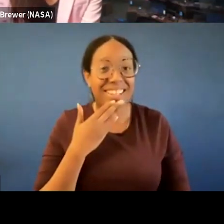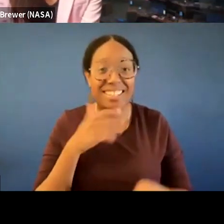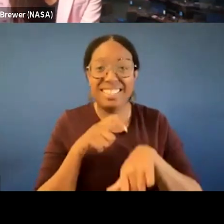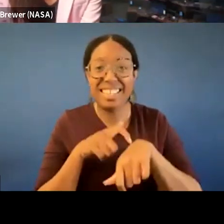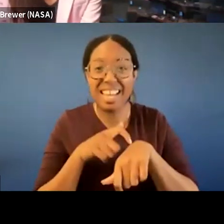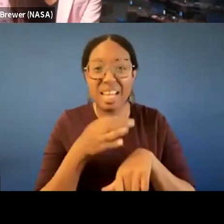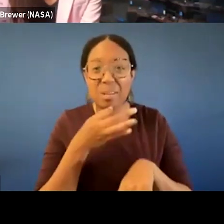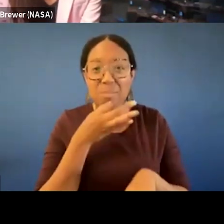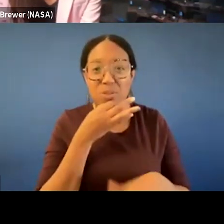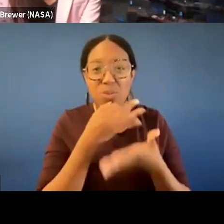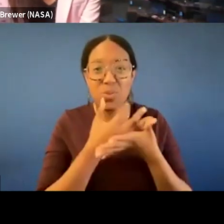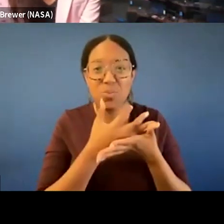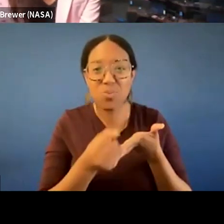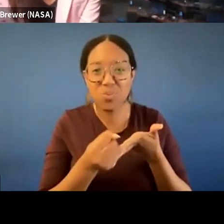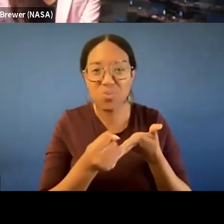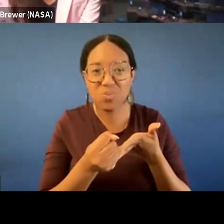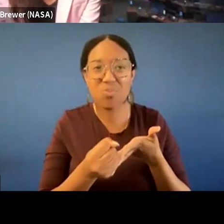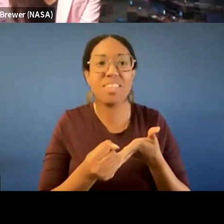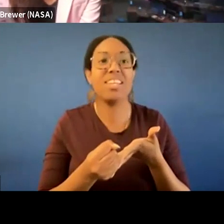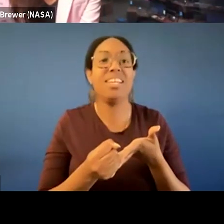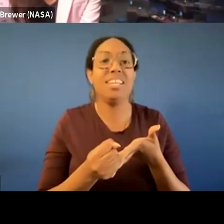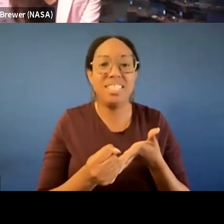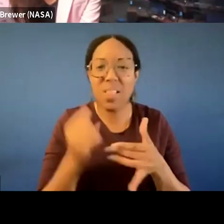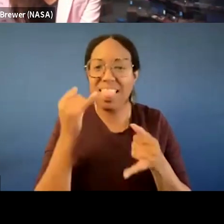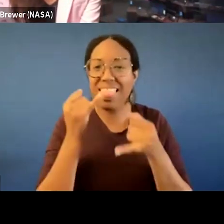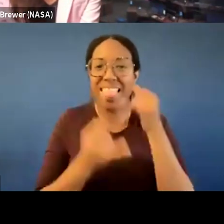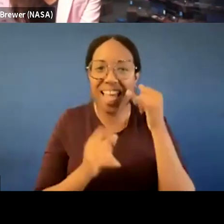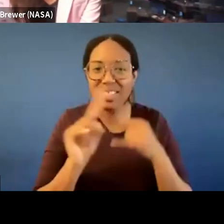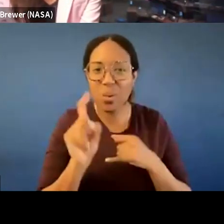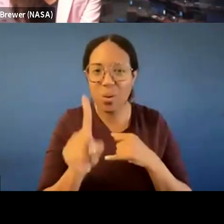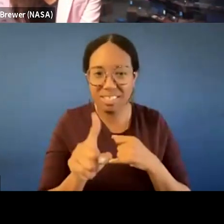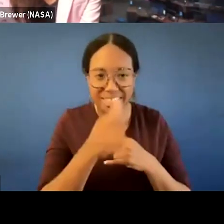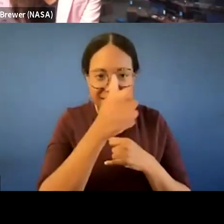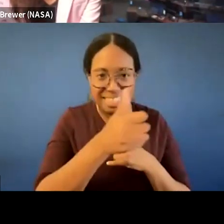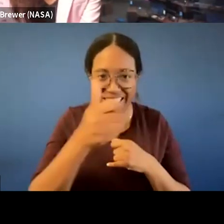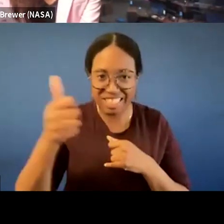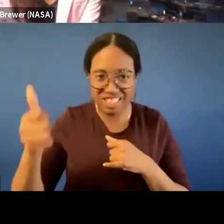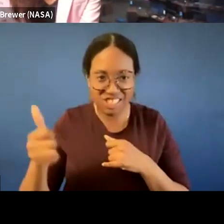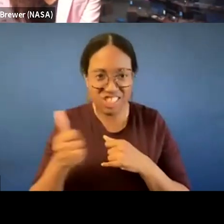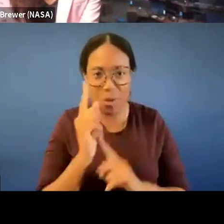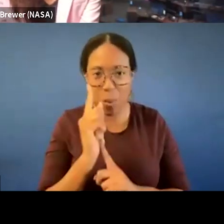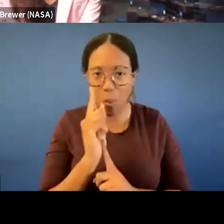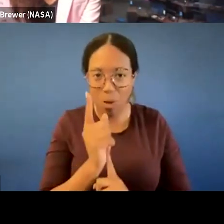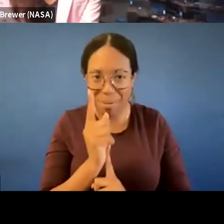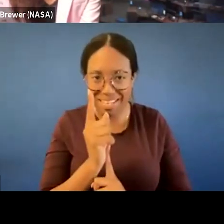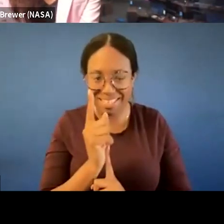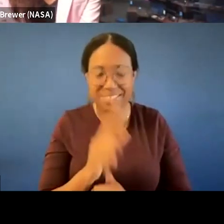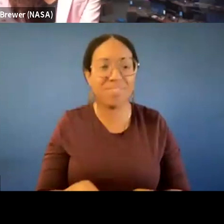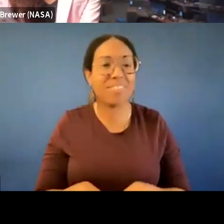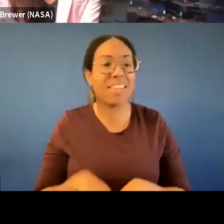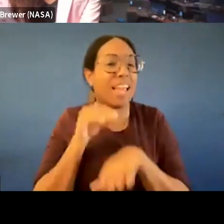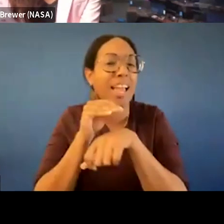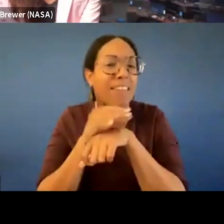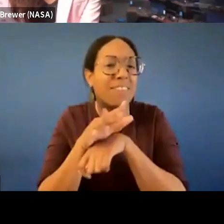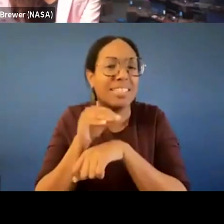all. And I'm giving you all a minute each to answer it. Is advice. What advice do you have